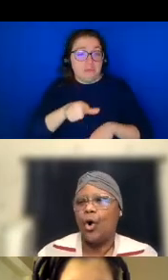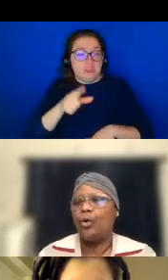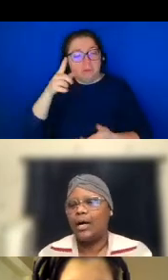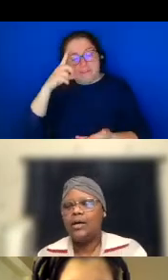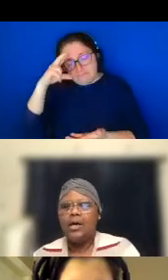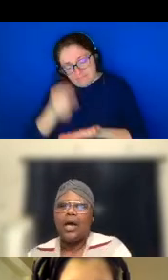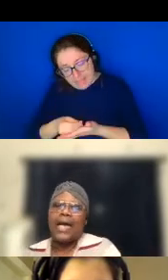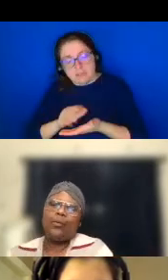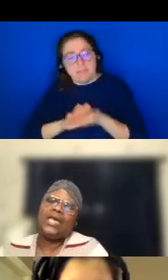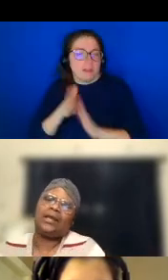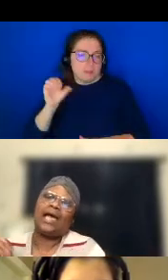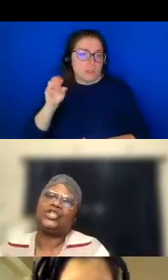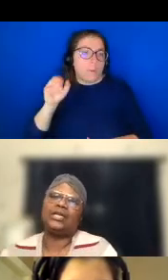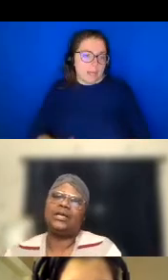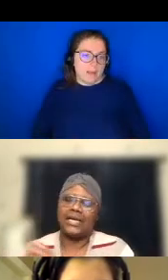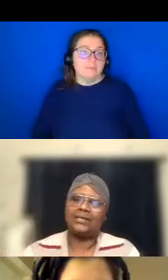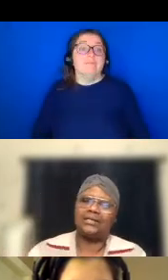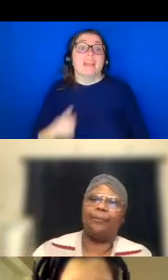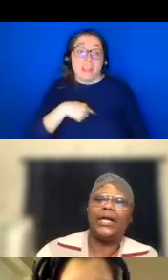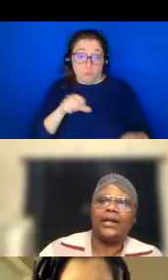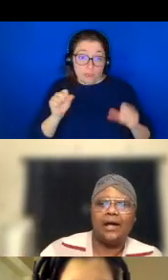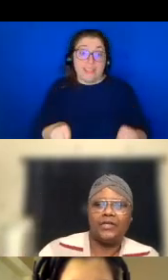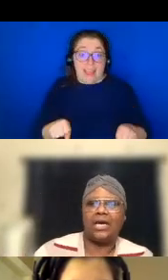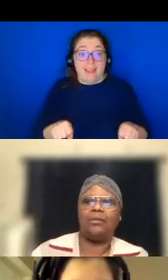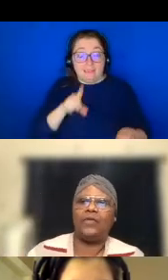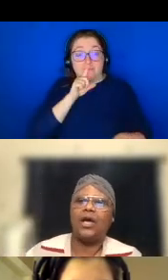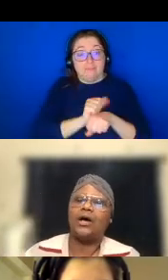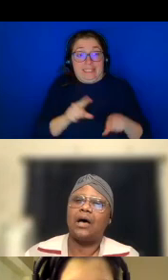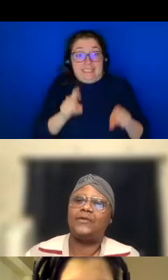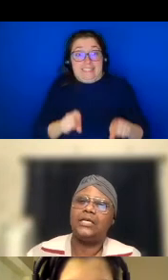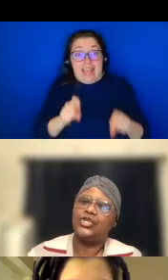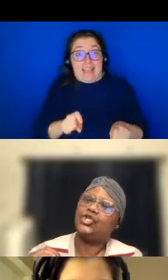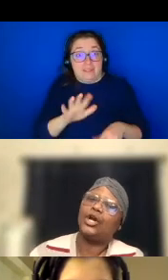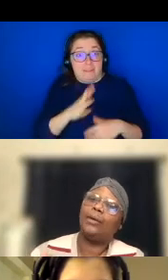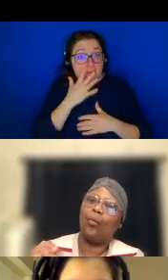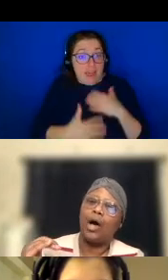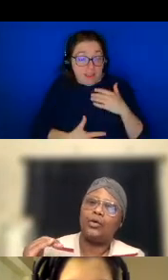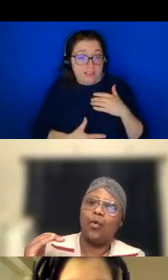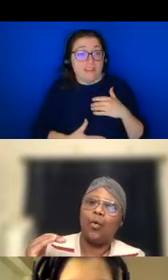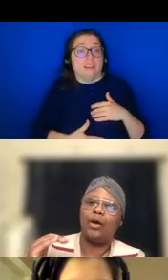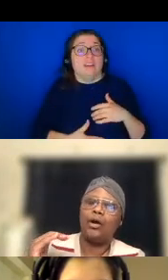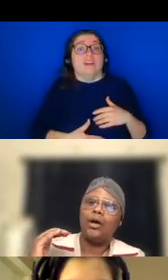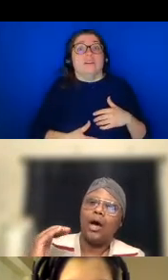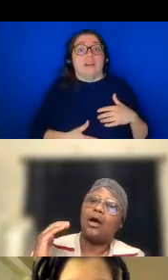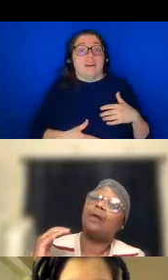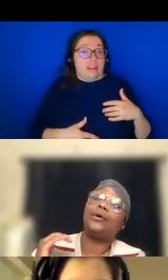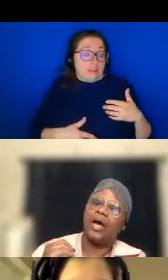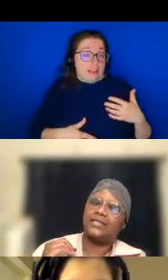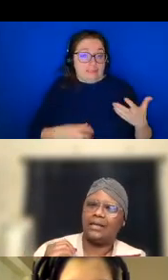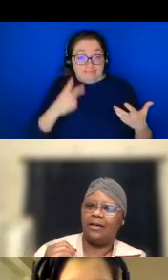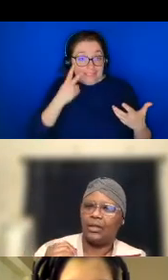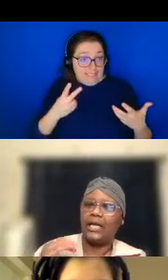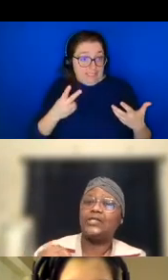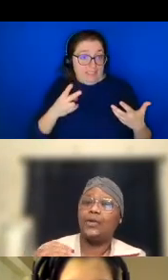a coma. And we can actually test the blood at the time of the autopsy to determine what your carbon